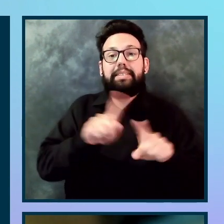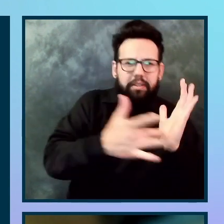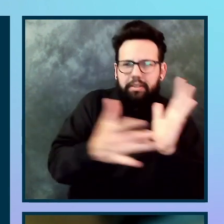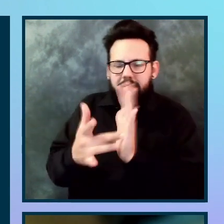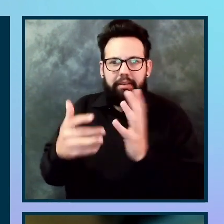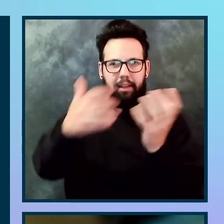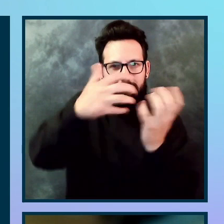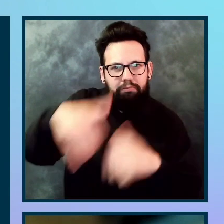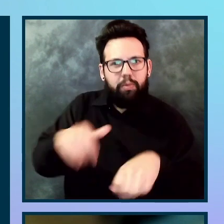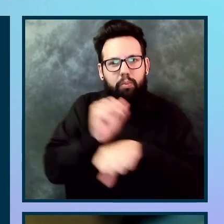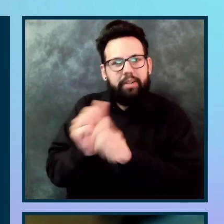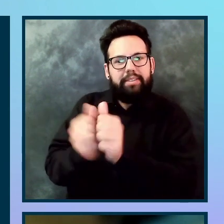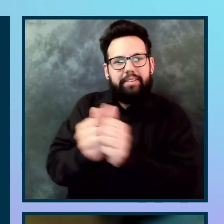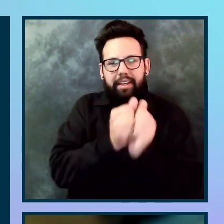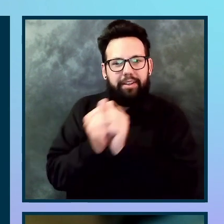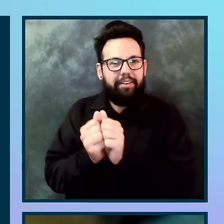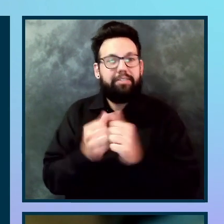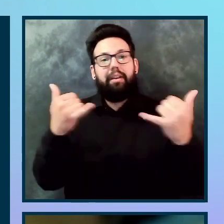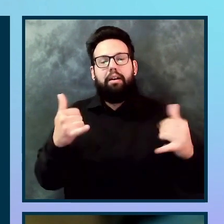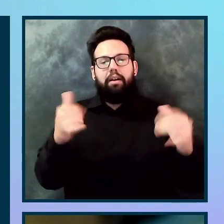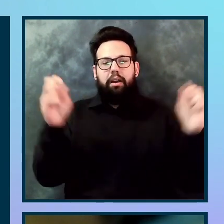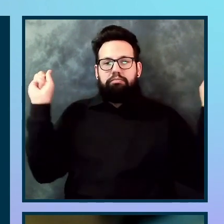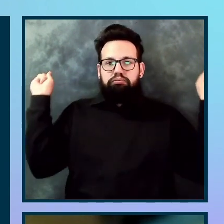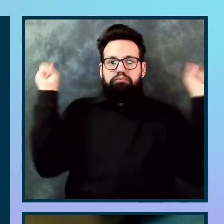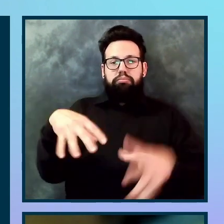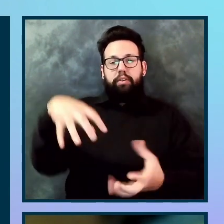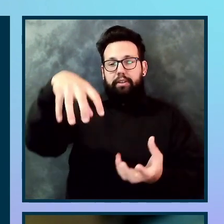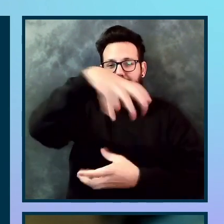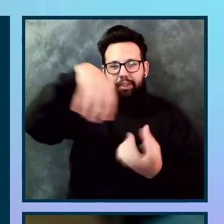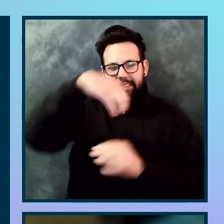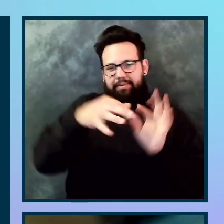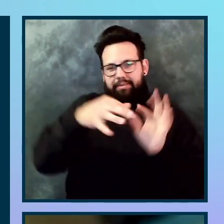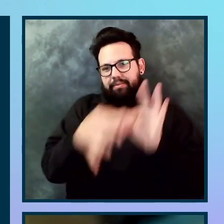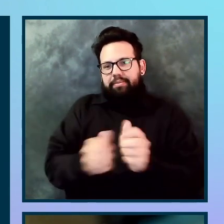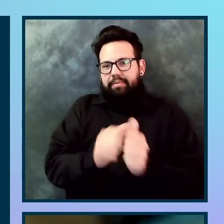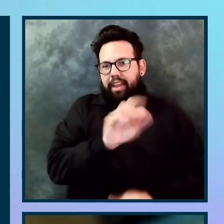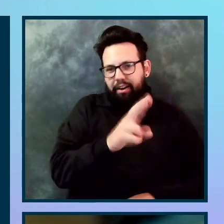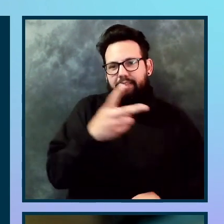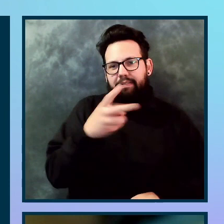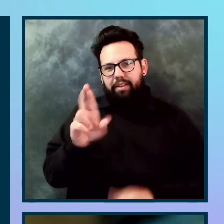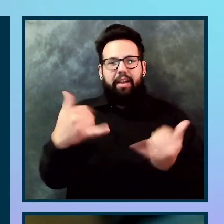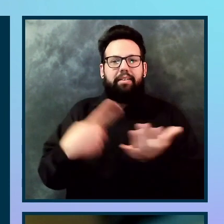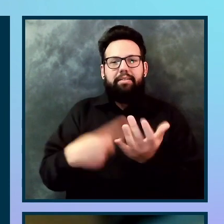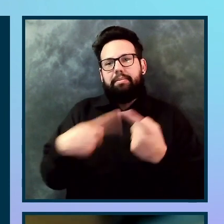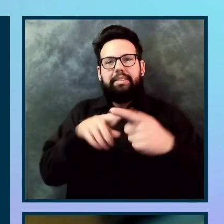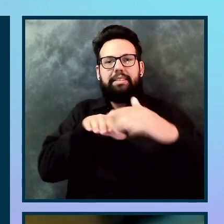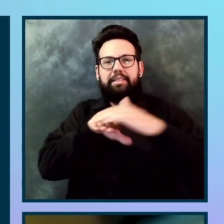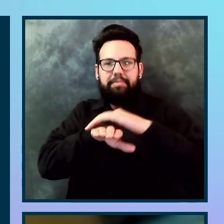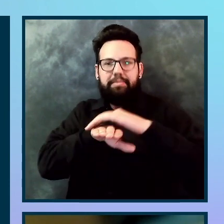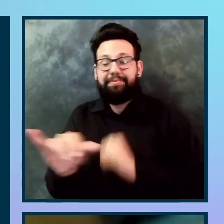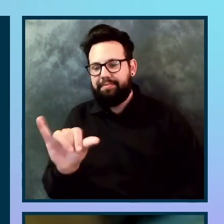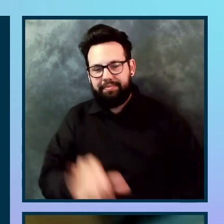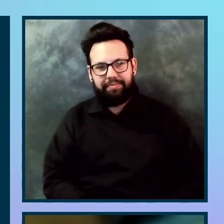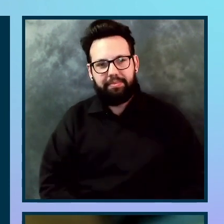know all of this confusing mess of AR and VR, let's talk about the accessibility of it. Now, when